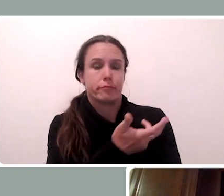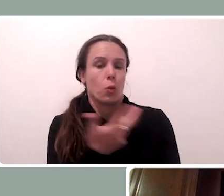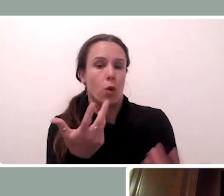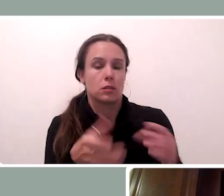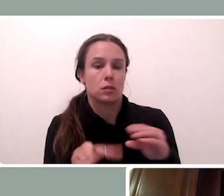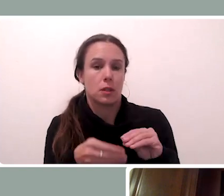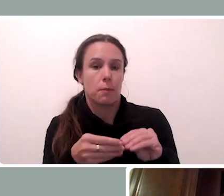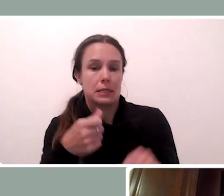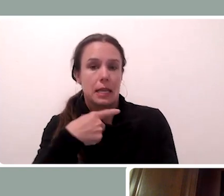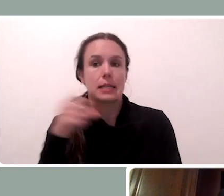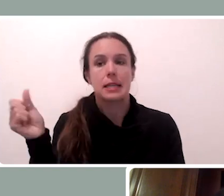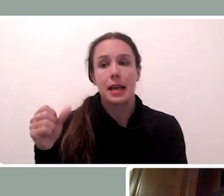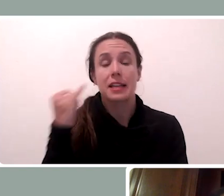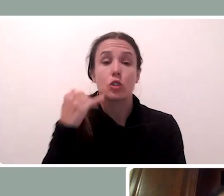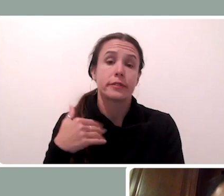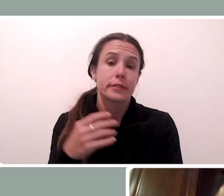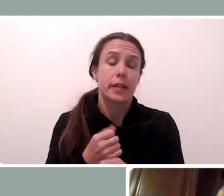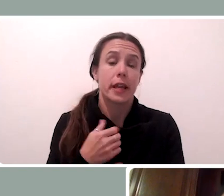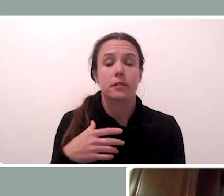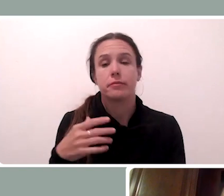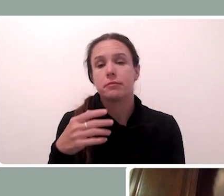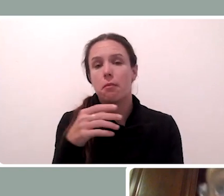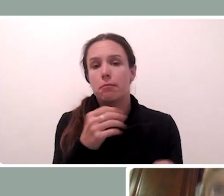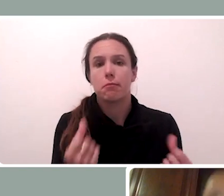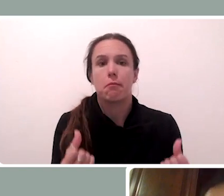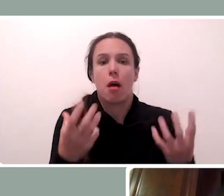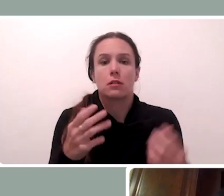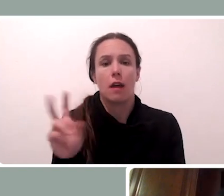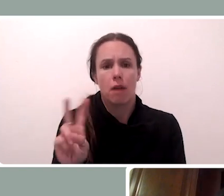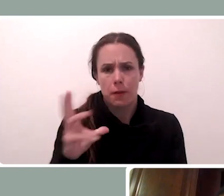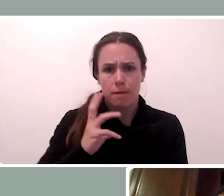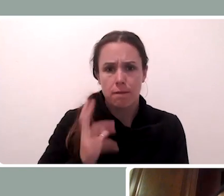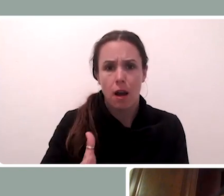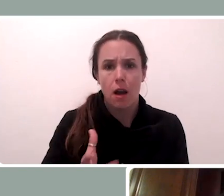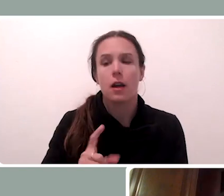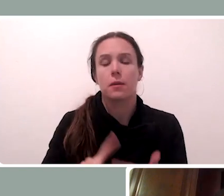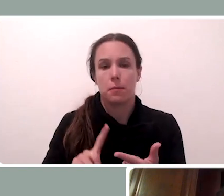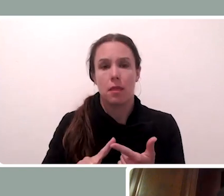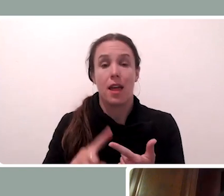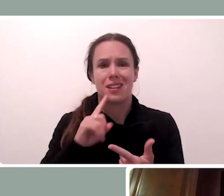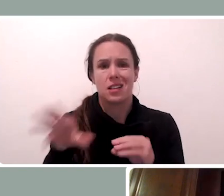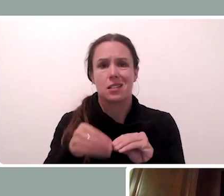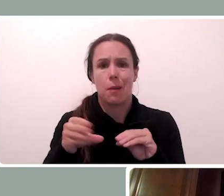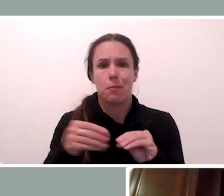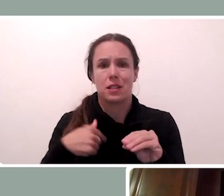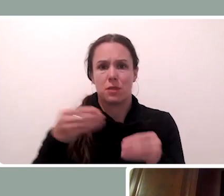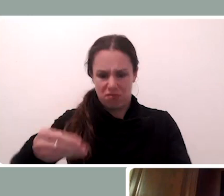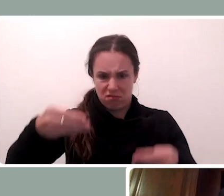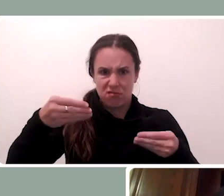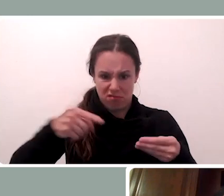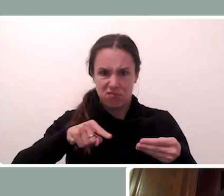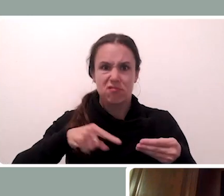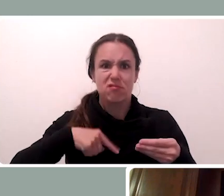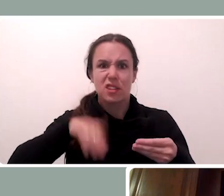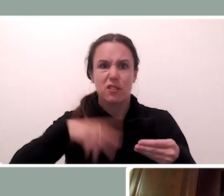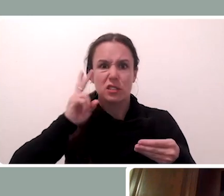oh, I want to take a multivitamin, that's fine. But then when they get into supplements that I have not seen, I have not heard about,